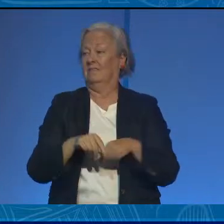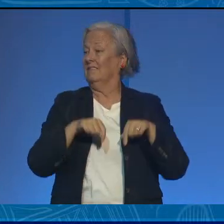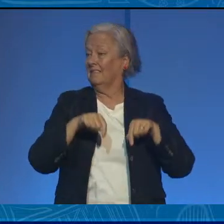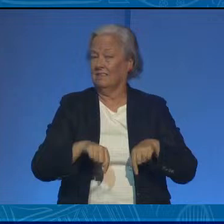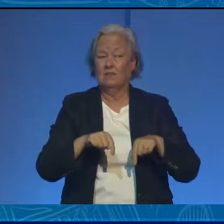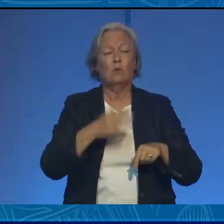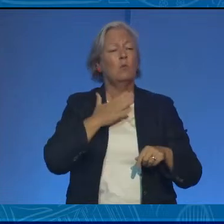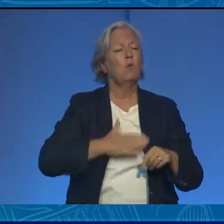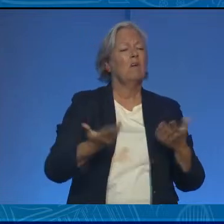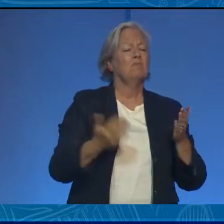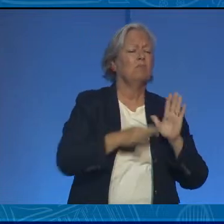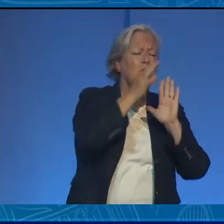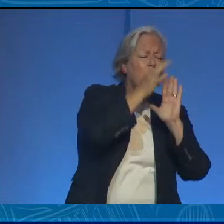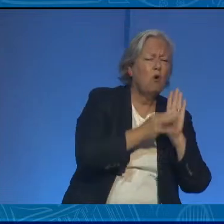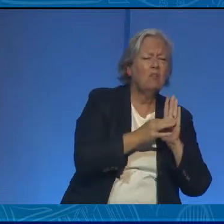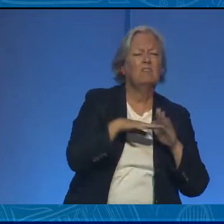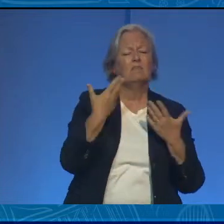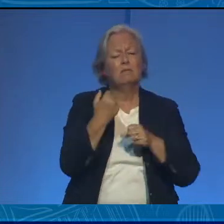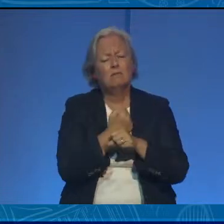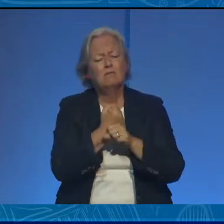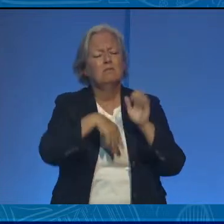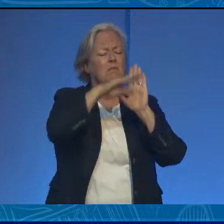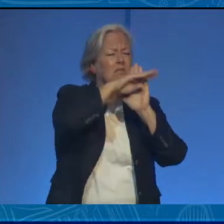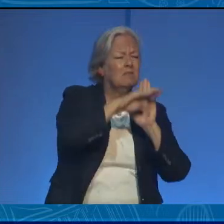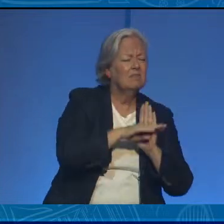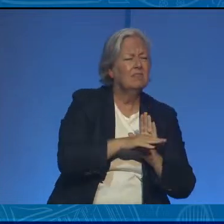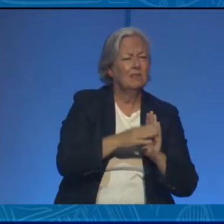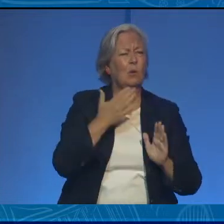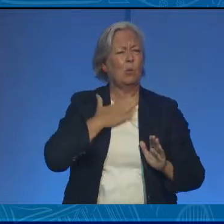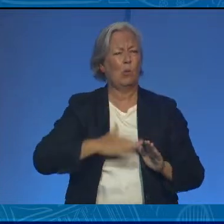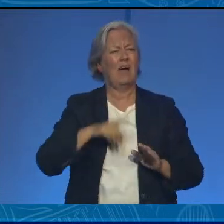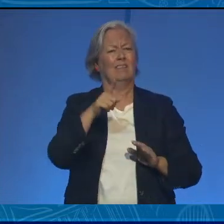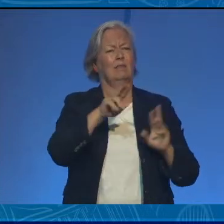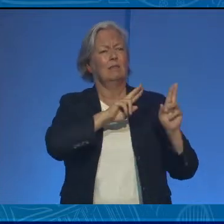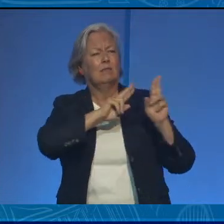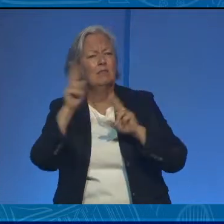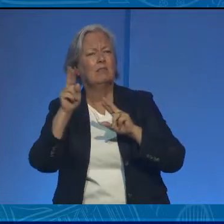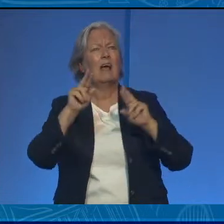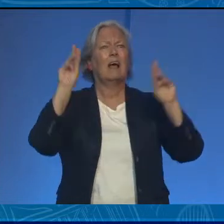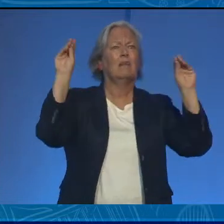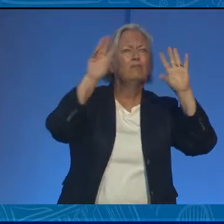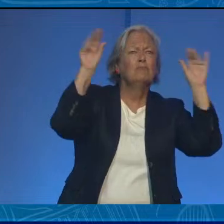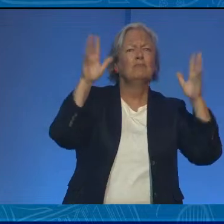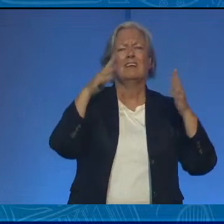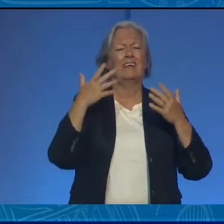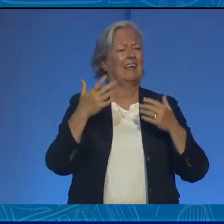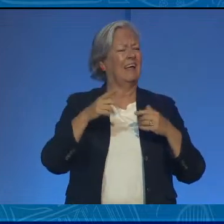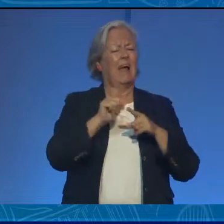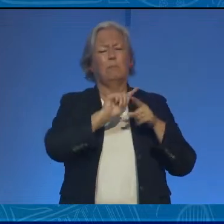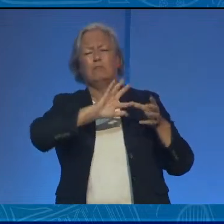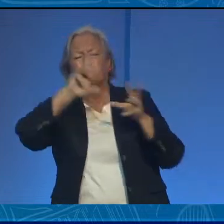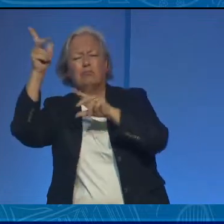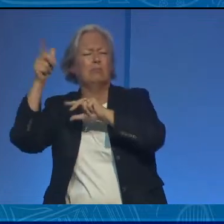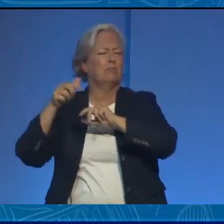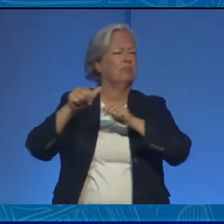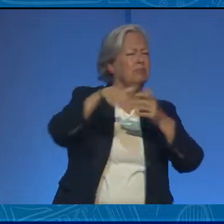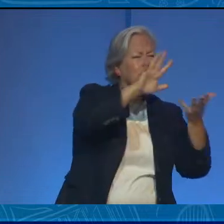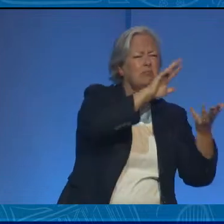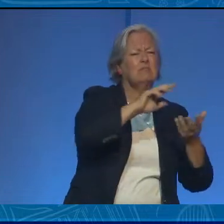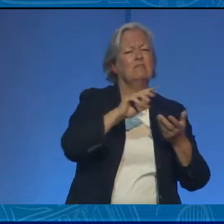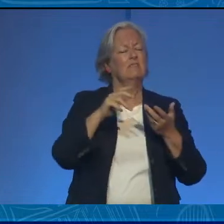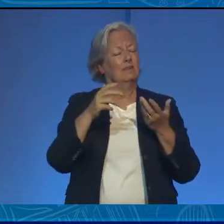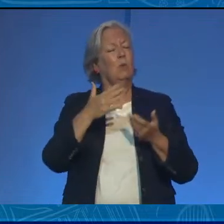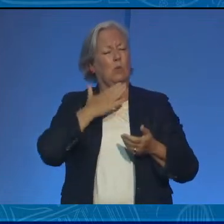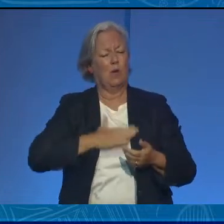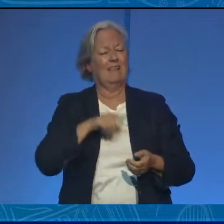policies and practices to be multi-hazard and multi-sectoral, inclusive and accessible in order to be